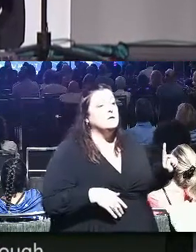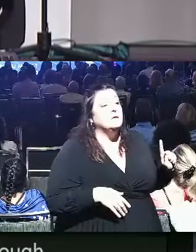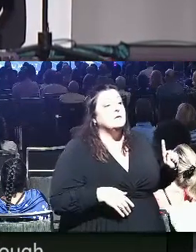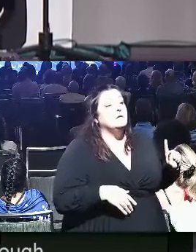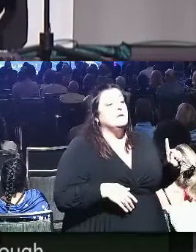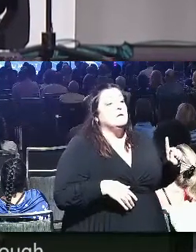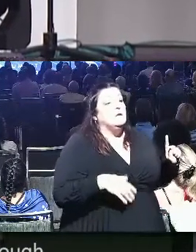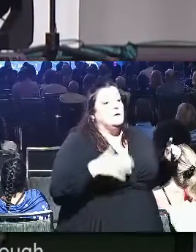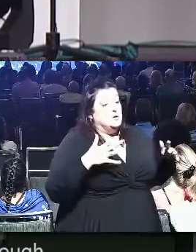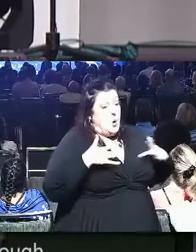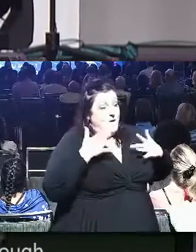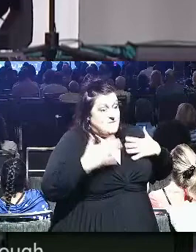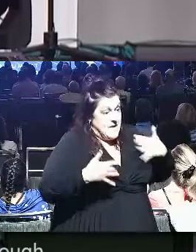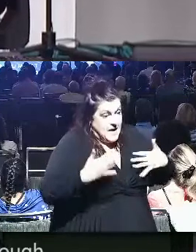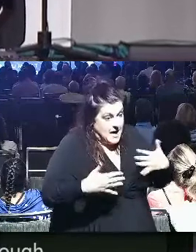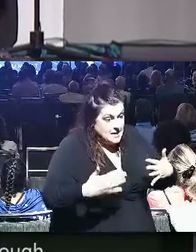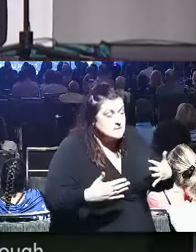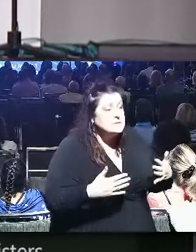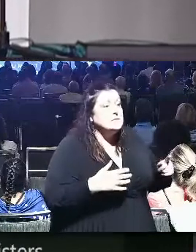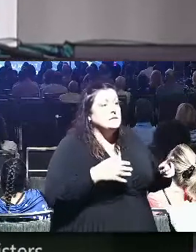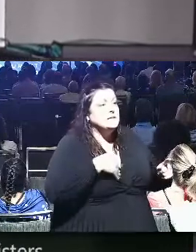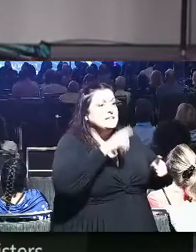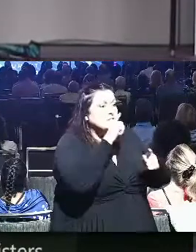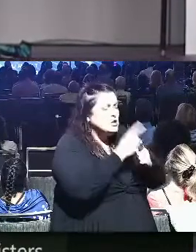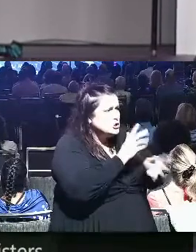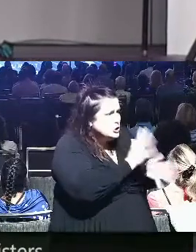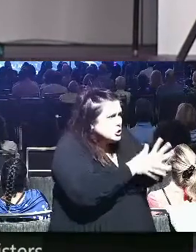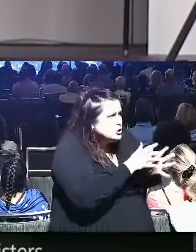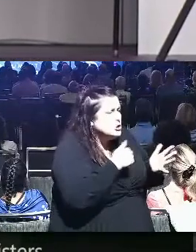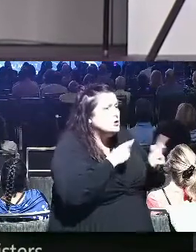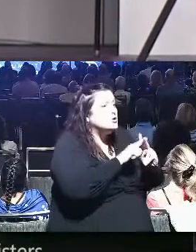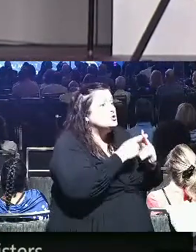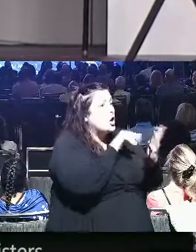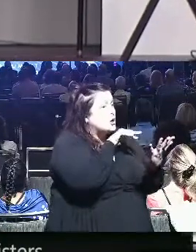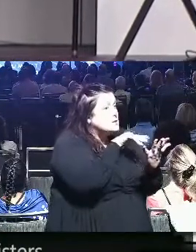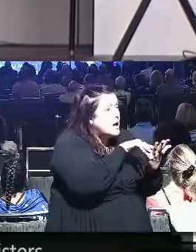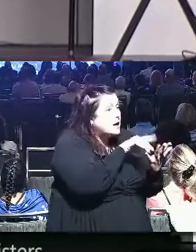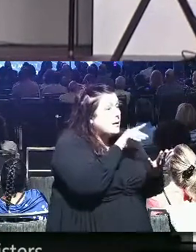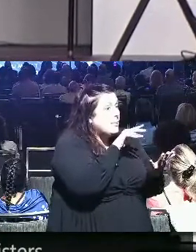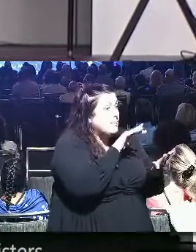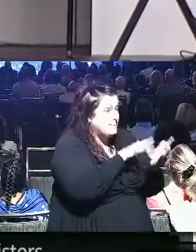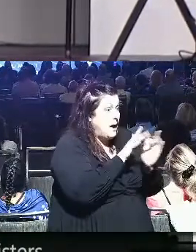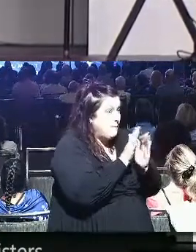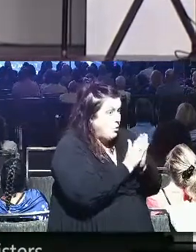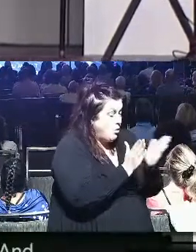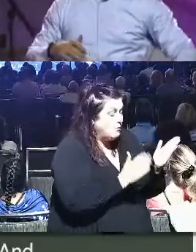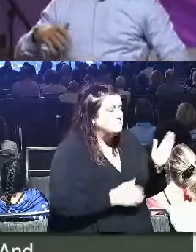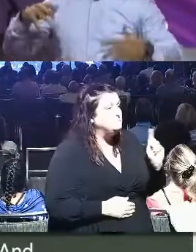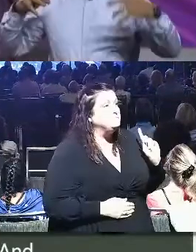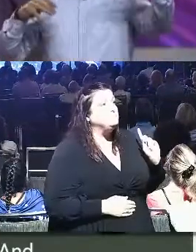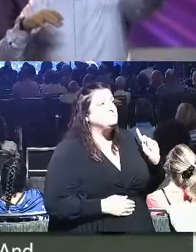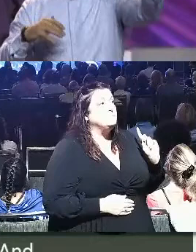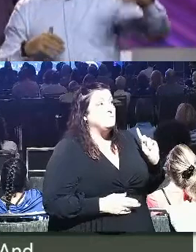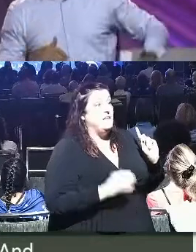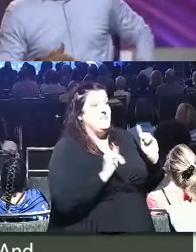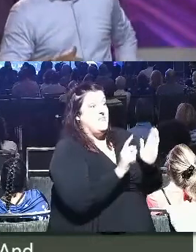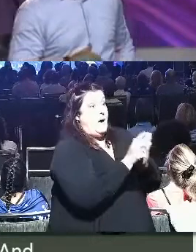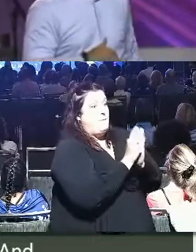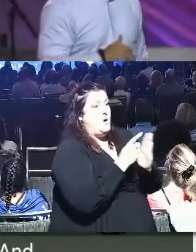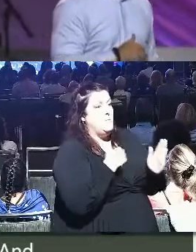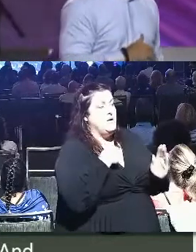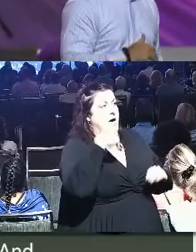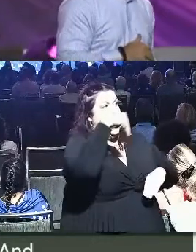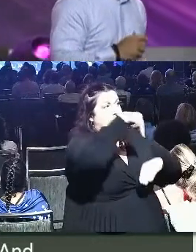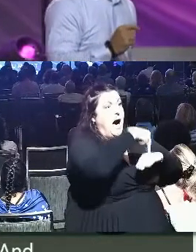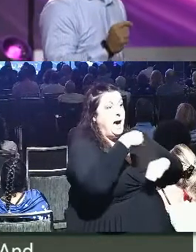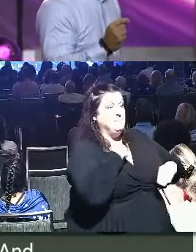up, and sisters really got in there with her, and she began to study the Bible. And this is the moment that she had, I'm standing in the foreground,